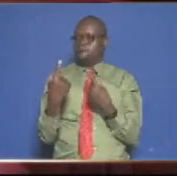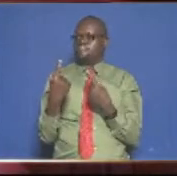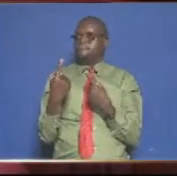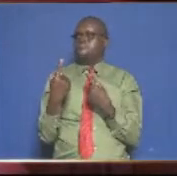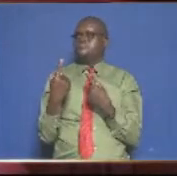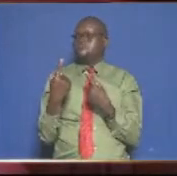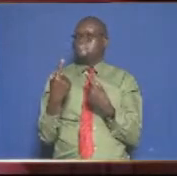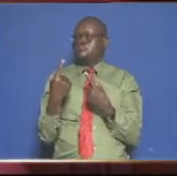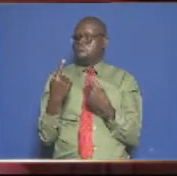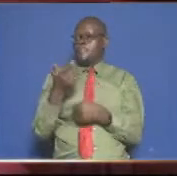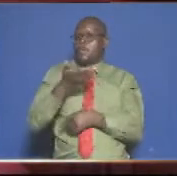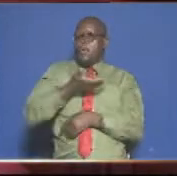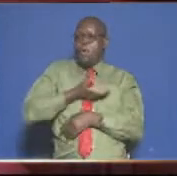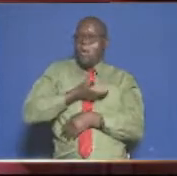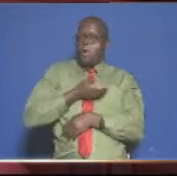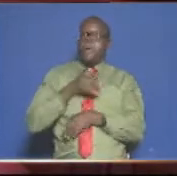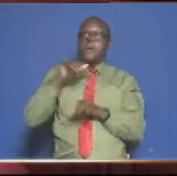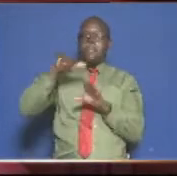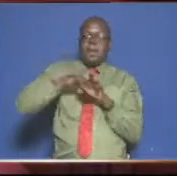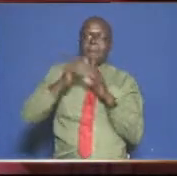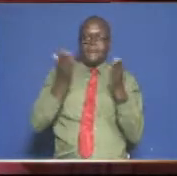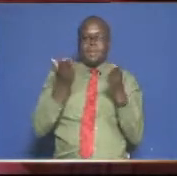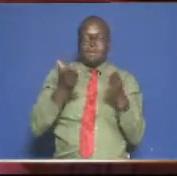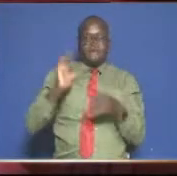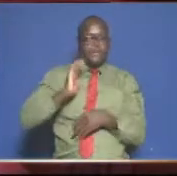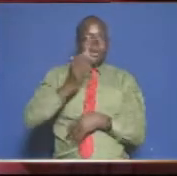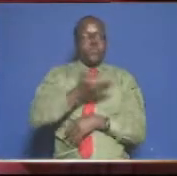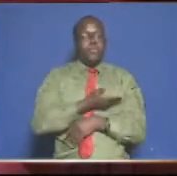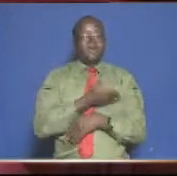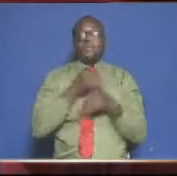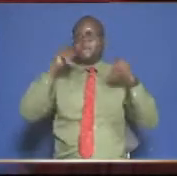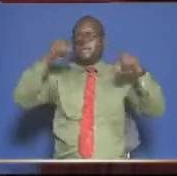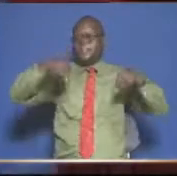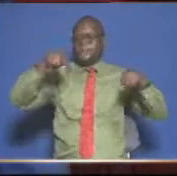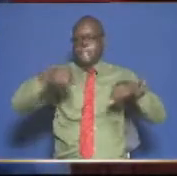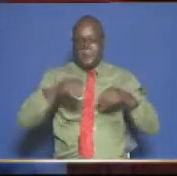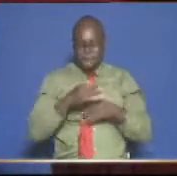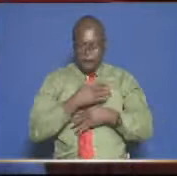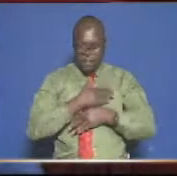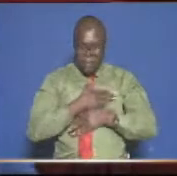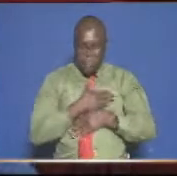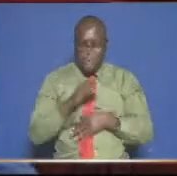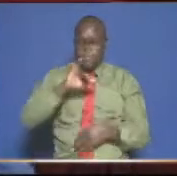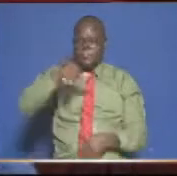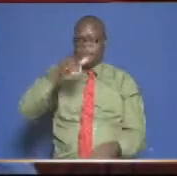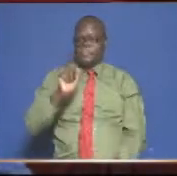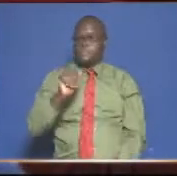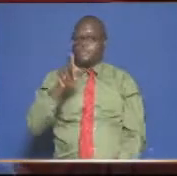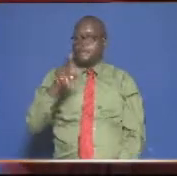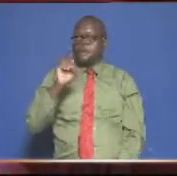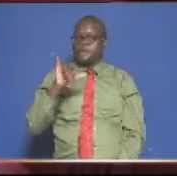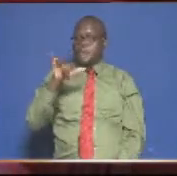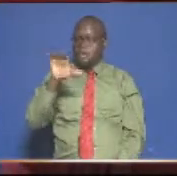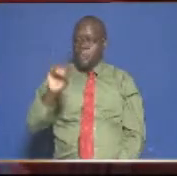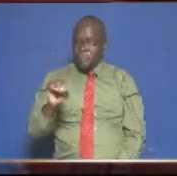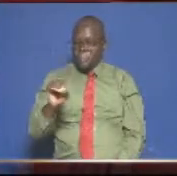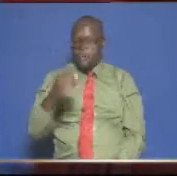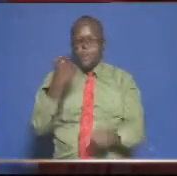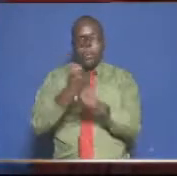today. Mr. Speaker, the Honorable Jacoyo Midiwo served as the ODM Chief